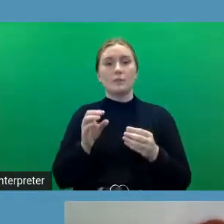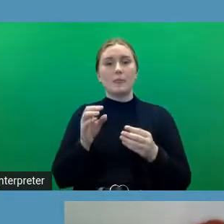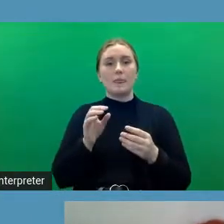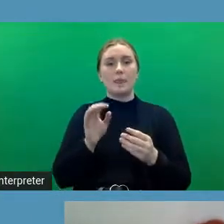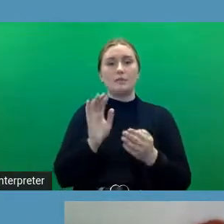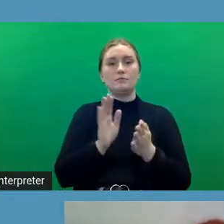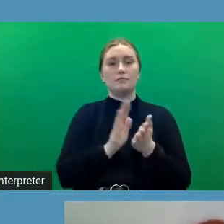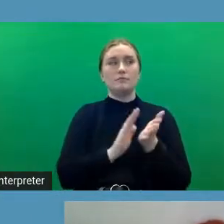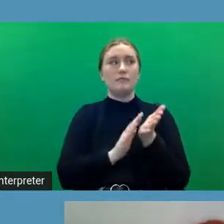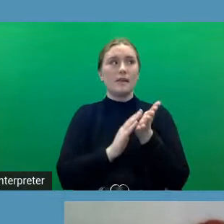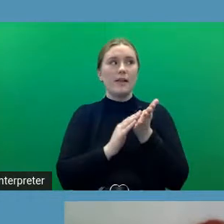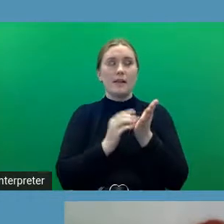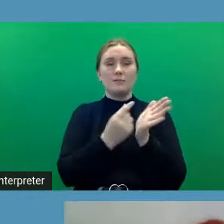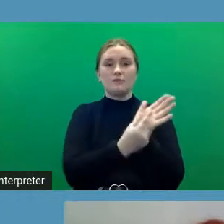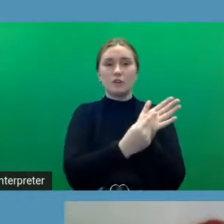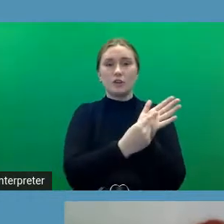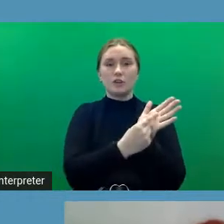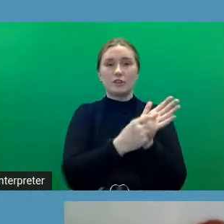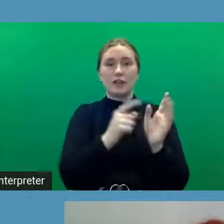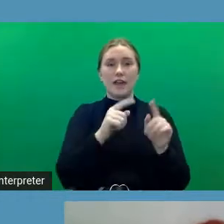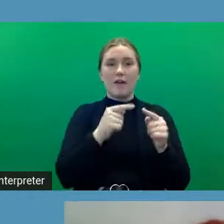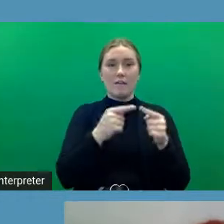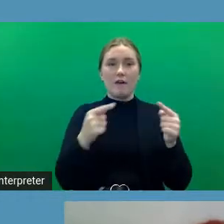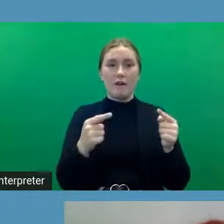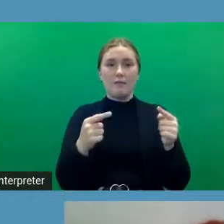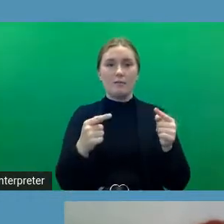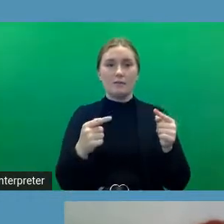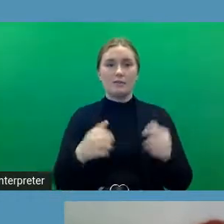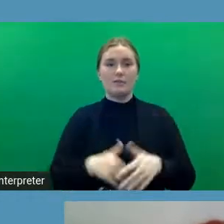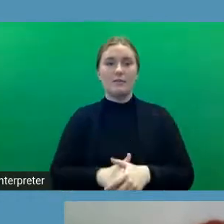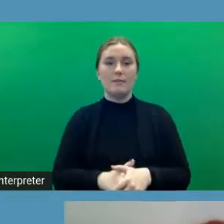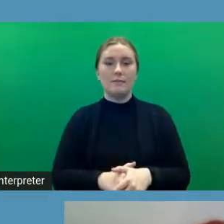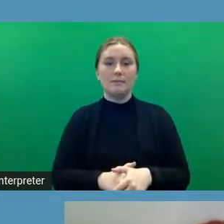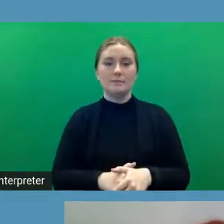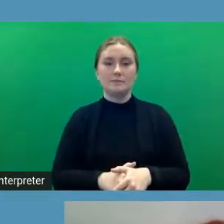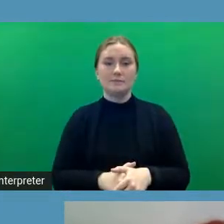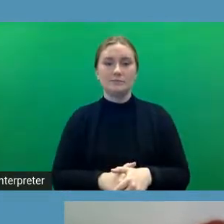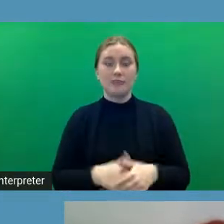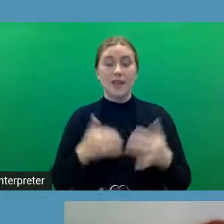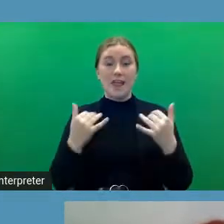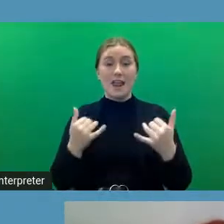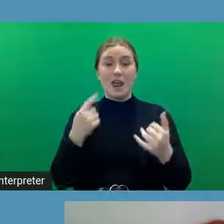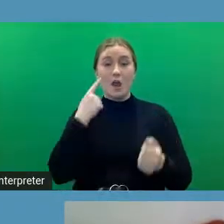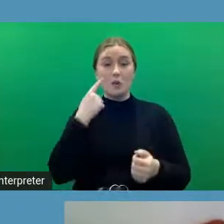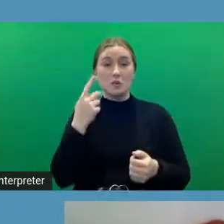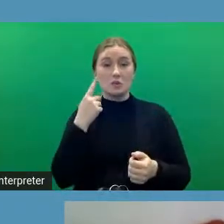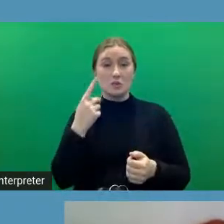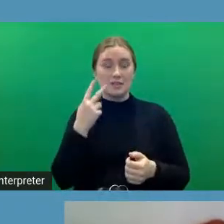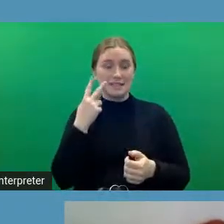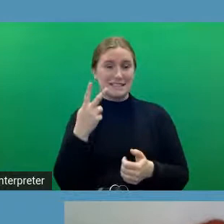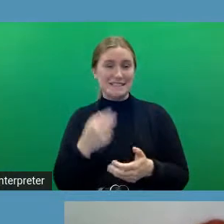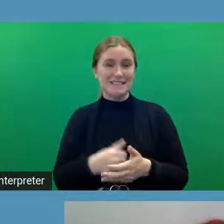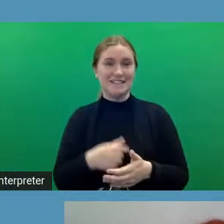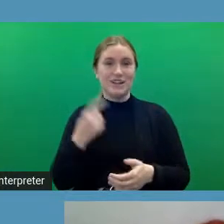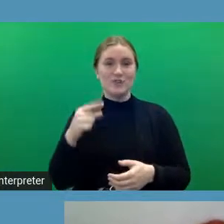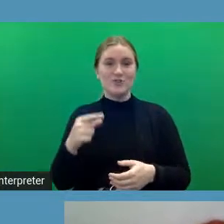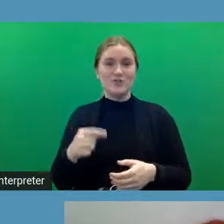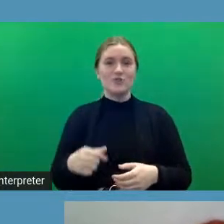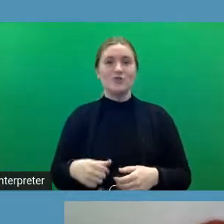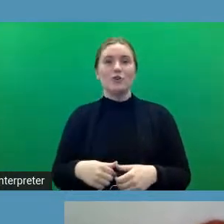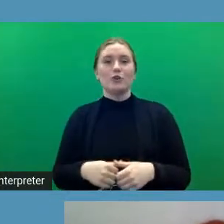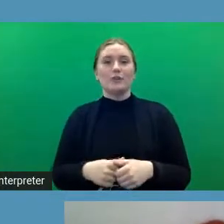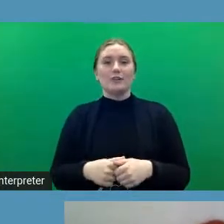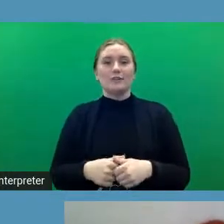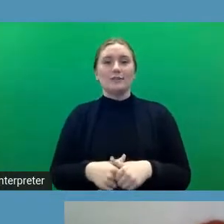ensure as much high contrast as we can. So the green screen that you're seeing here helps provide that because the interpreter is wearing